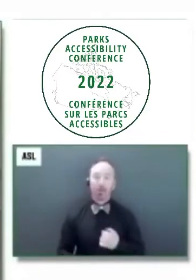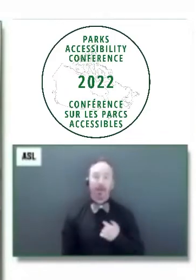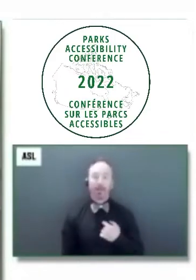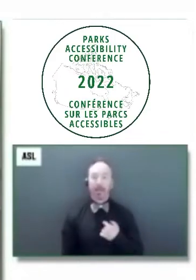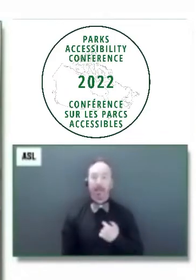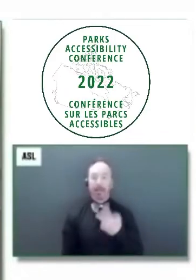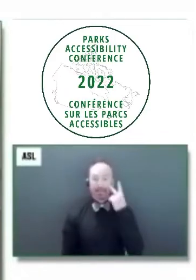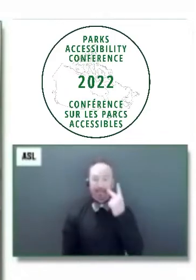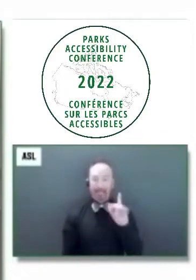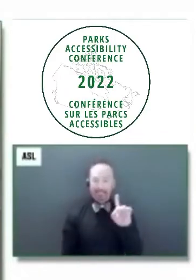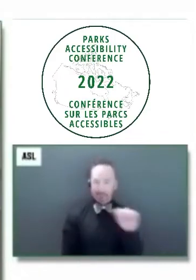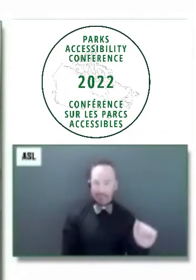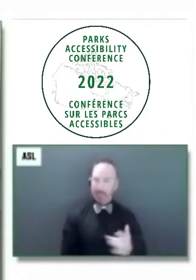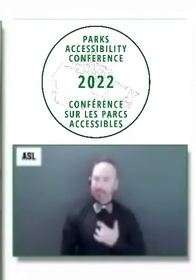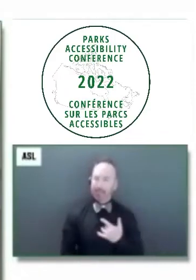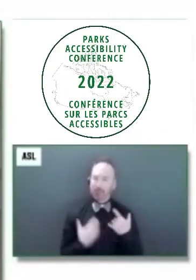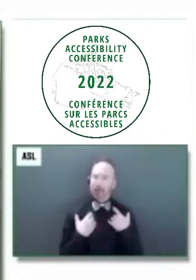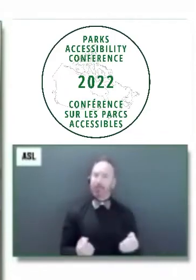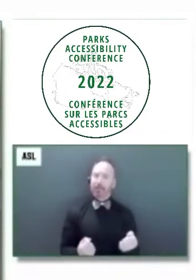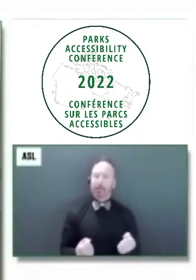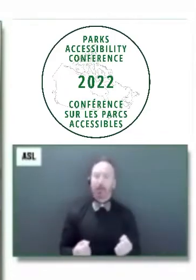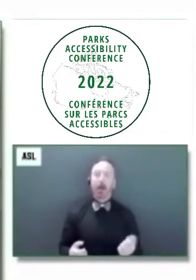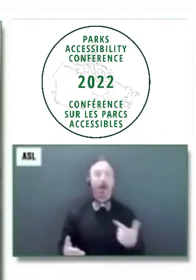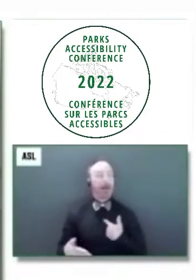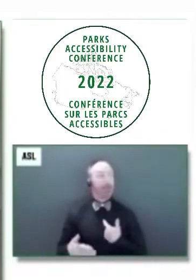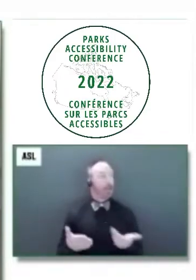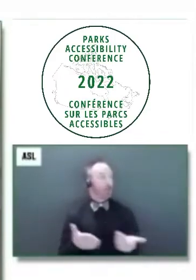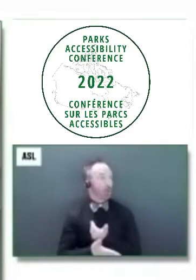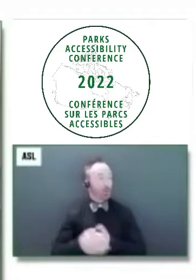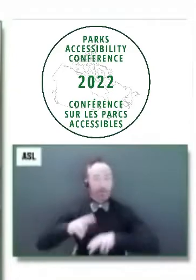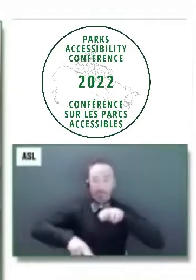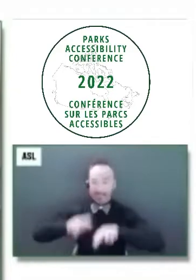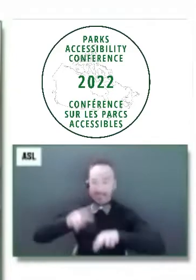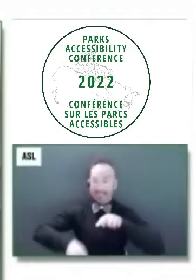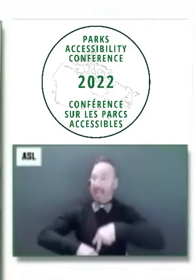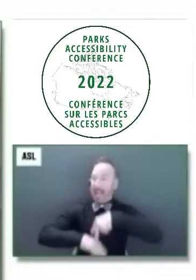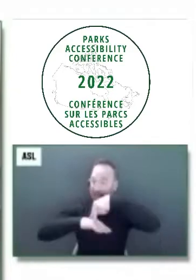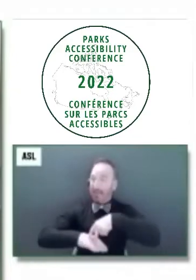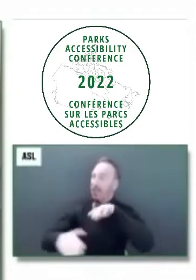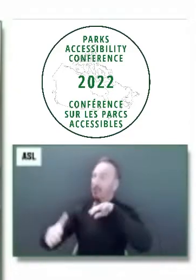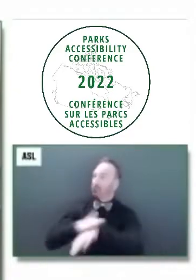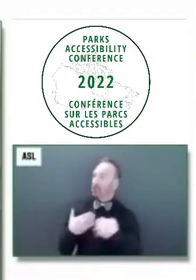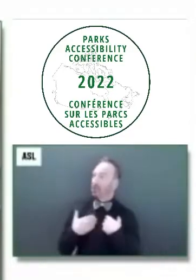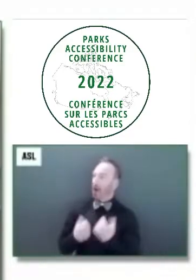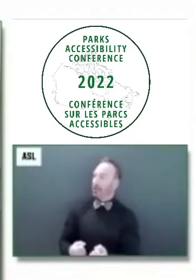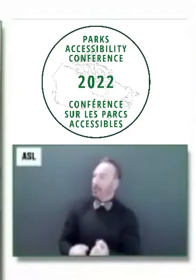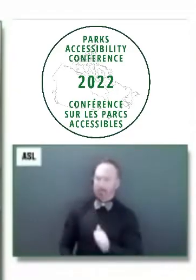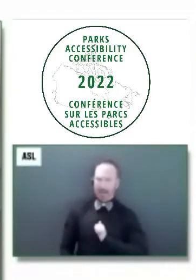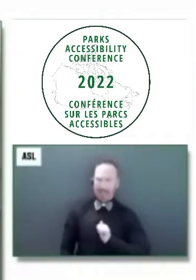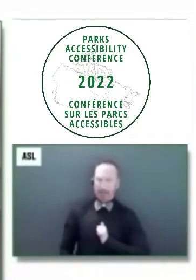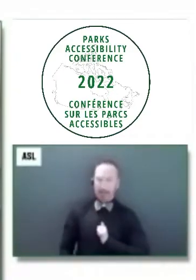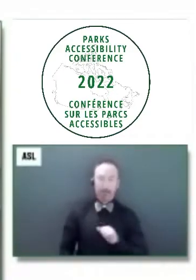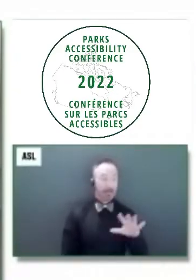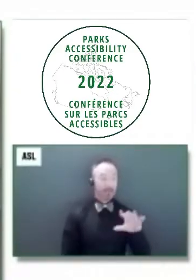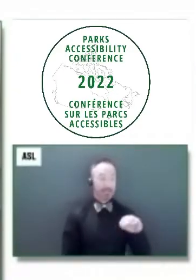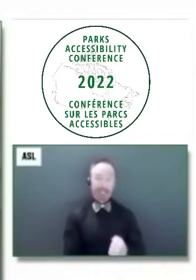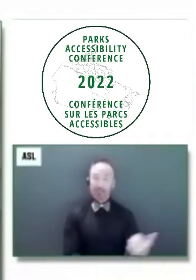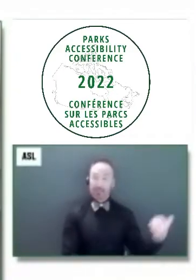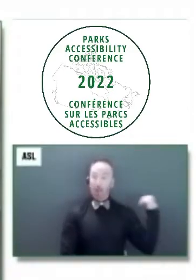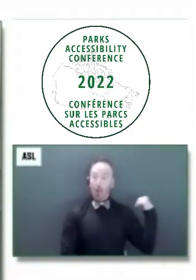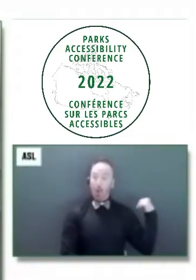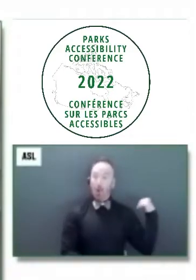newer building and use it without too much kerfuffle. 50 years ago, I'd have needed help. The former is an example of proactive design